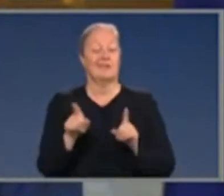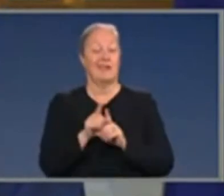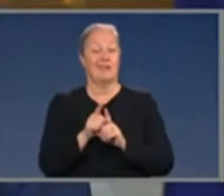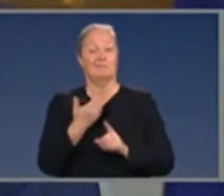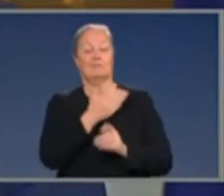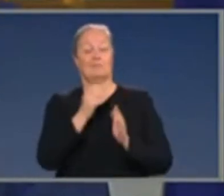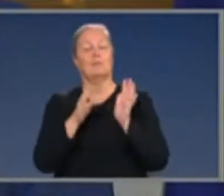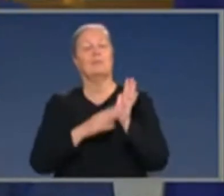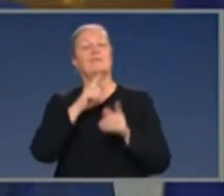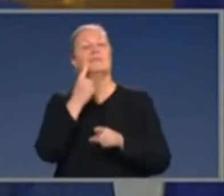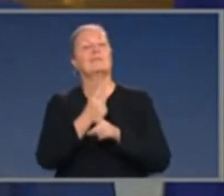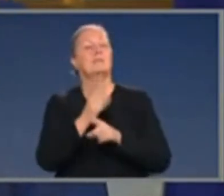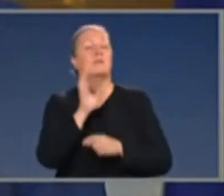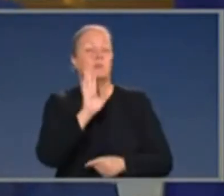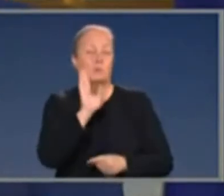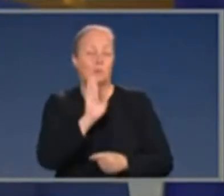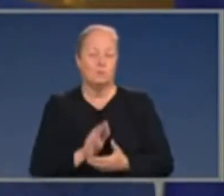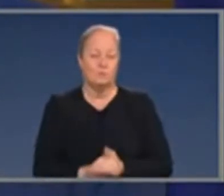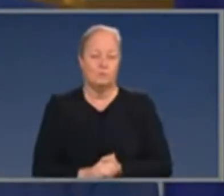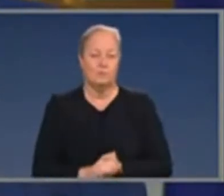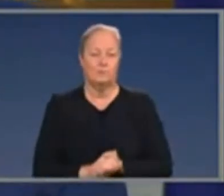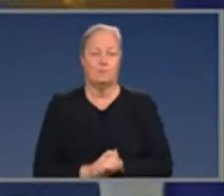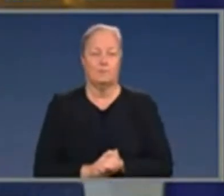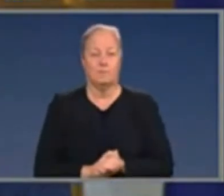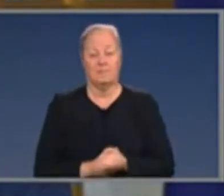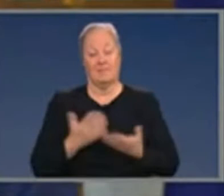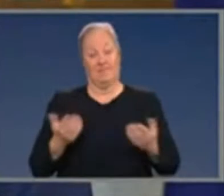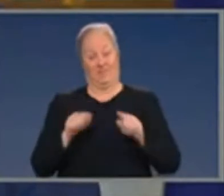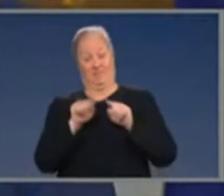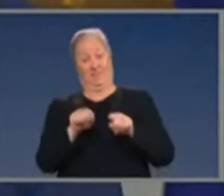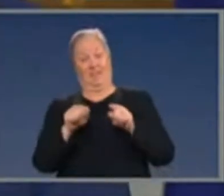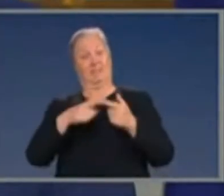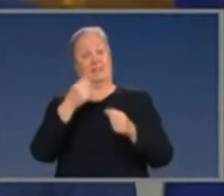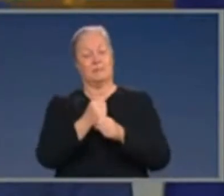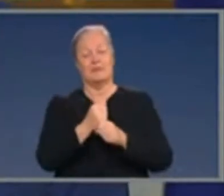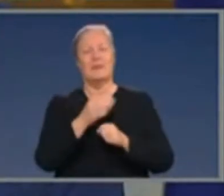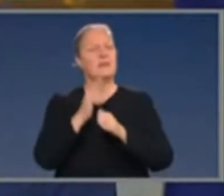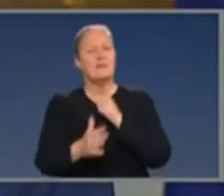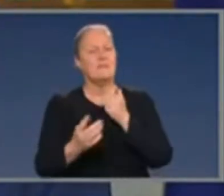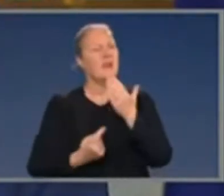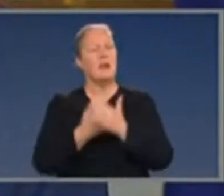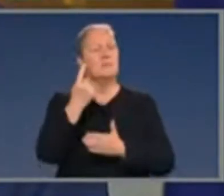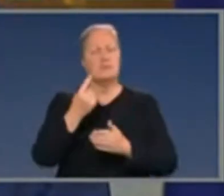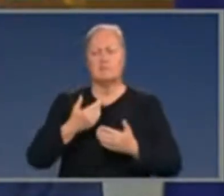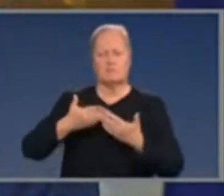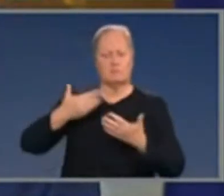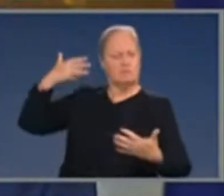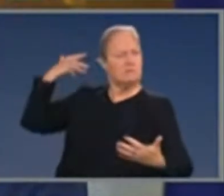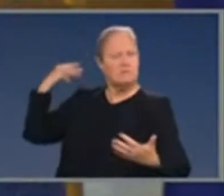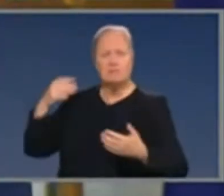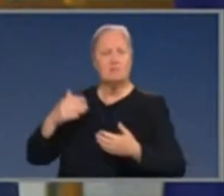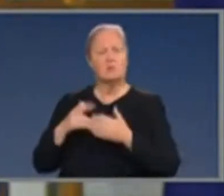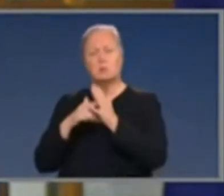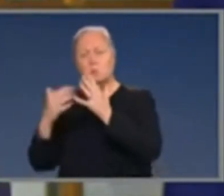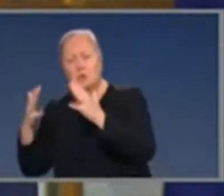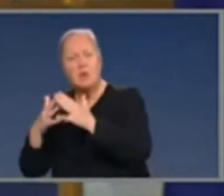we had an event that we have not experienced before in the outbreaks such as in New South Wales that we've had before, and the other